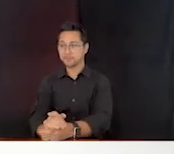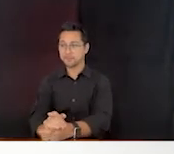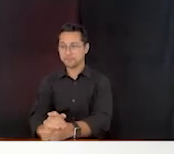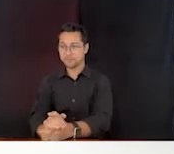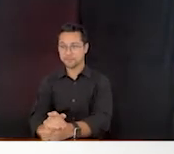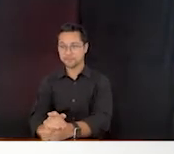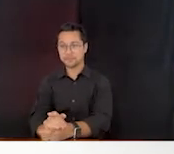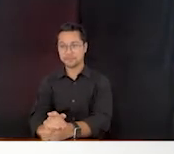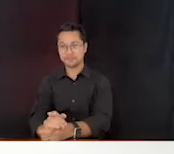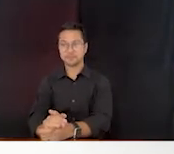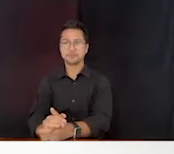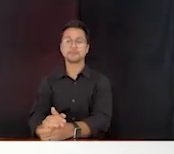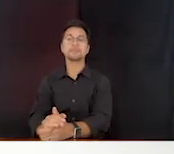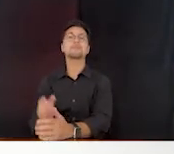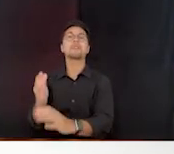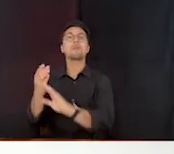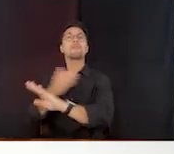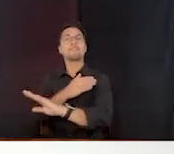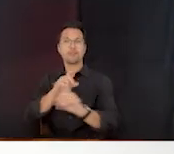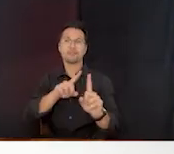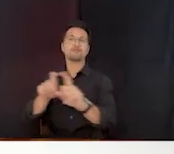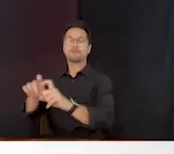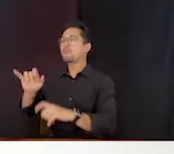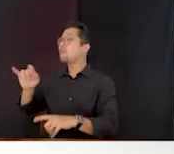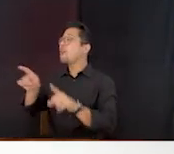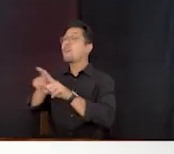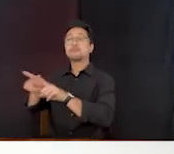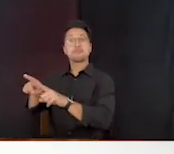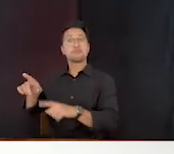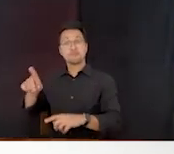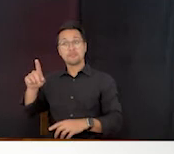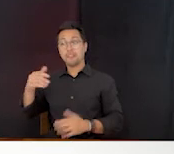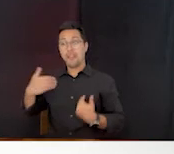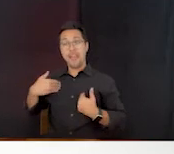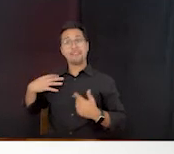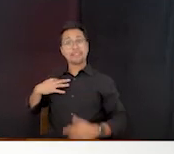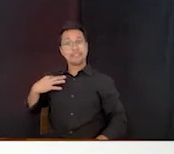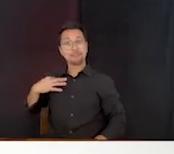before our survey. Oh yeah, we also have T-shirts.